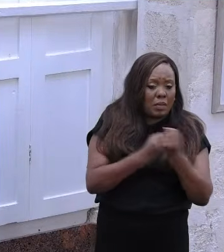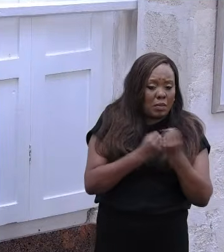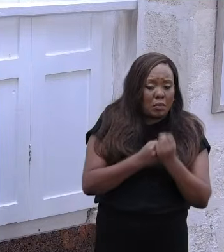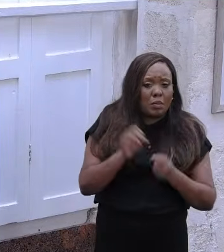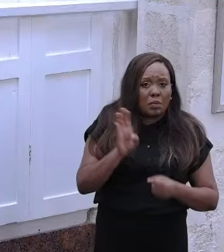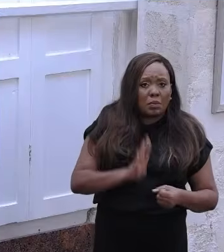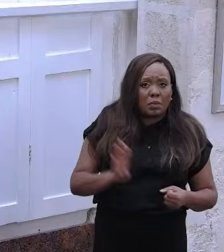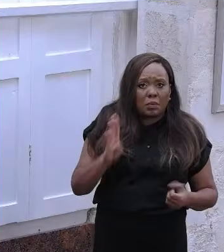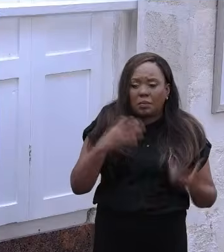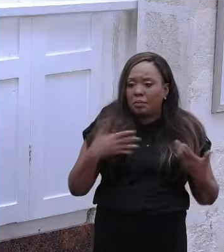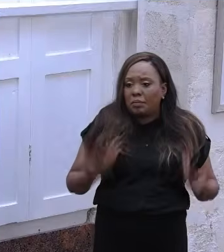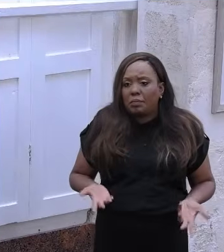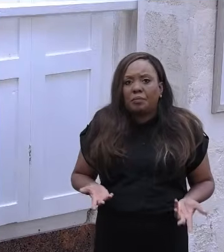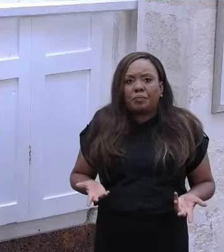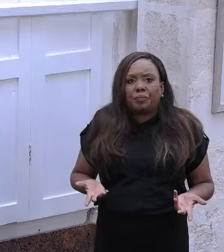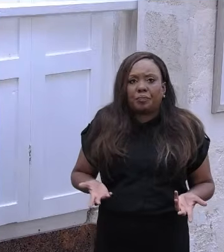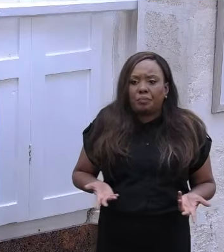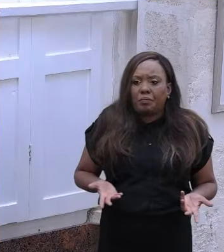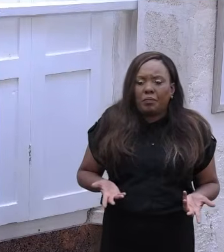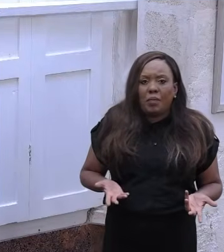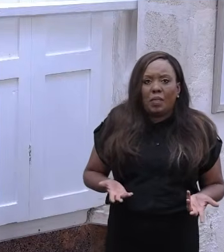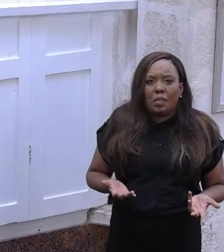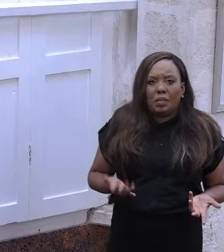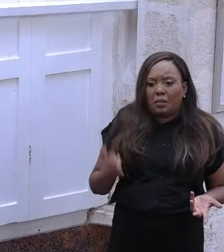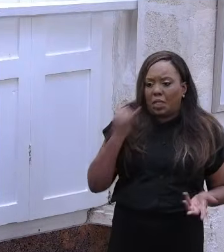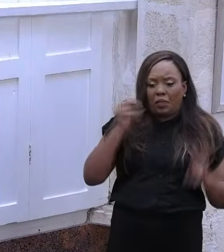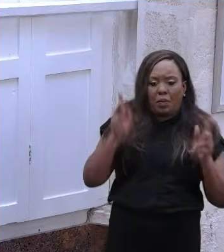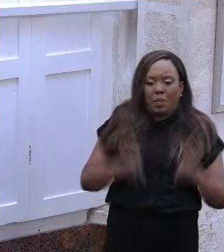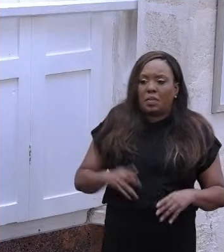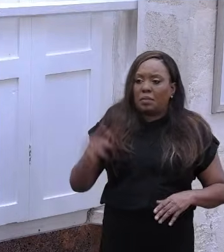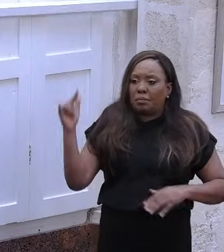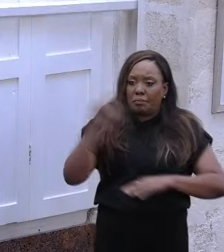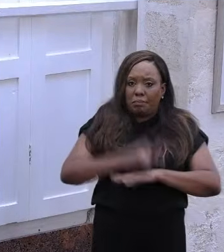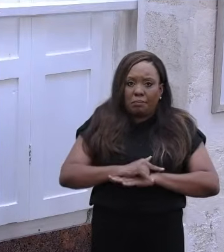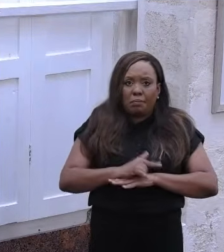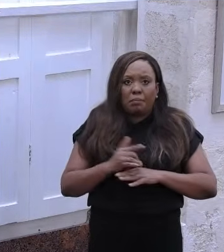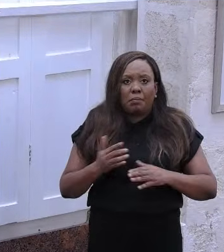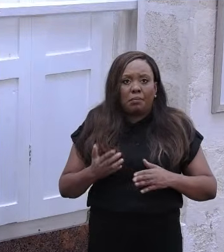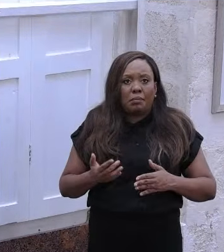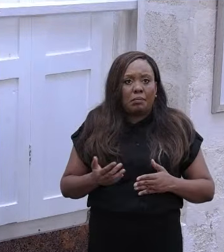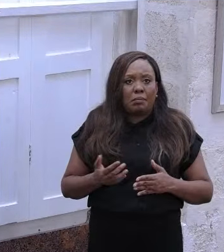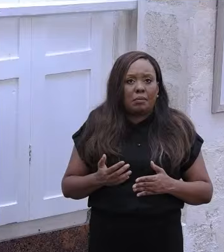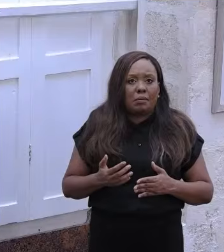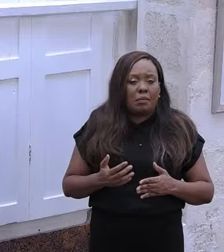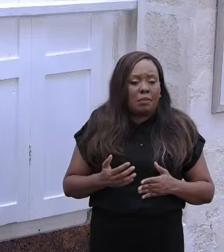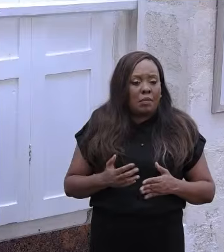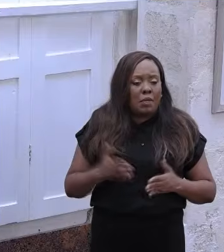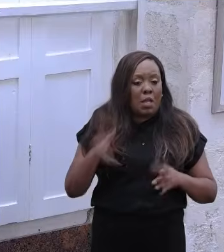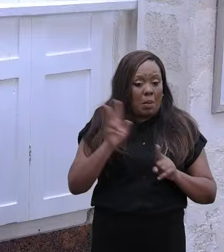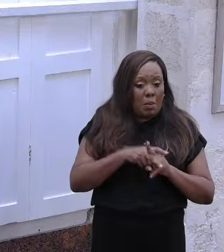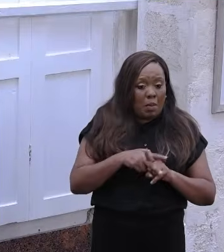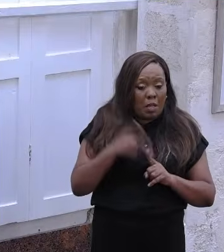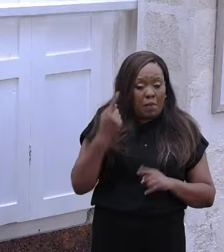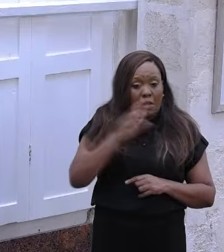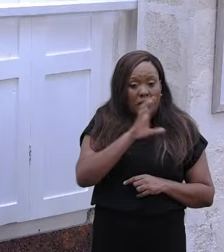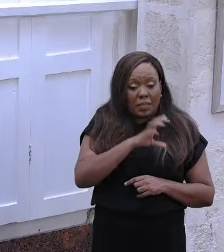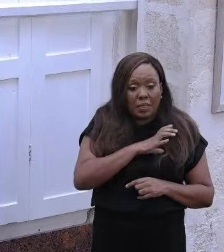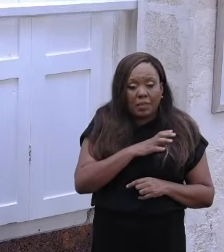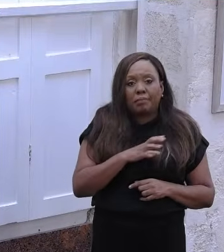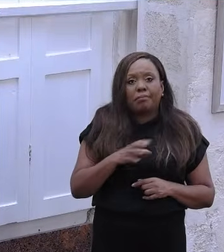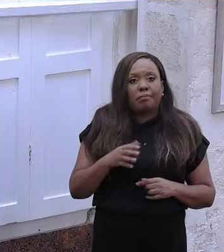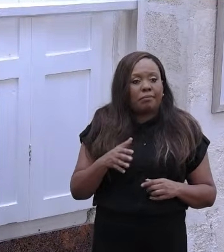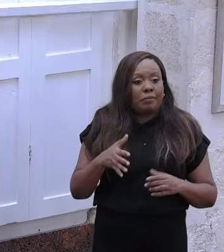no guarantees. A person can come in, obtain citizenship, and then they can go back out of the country. They don't